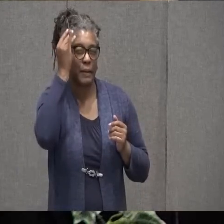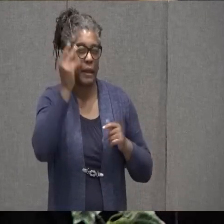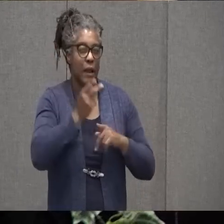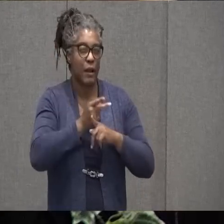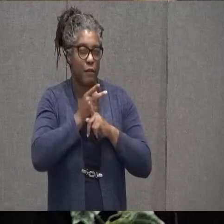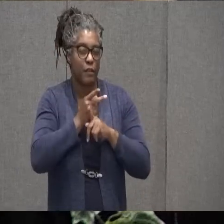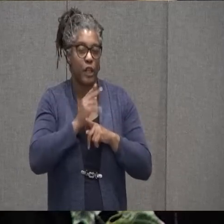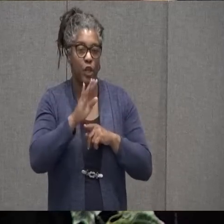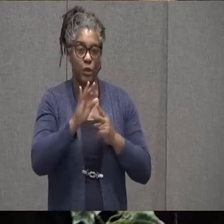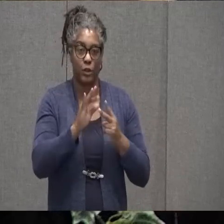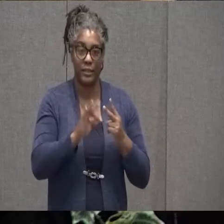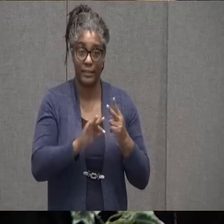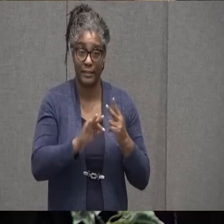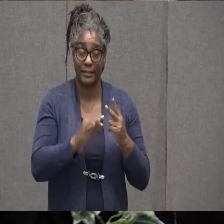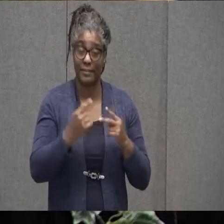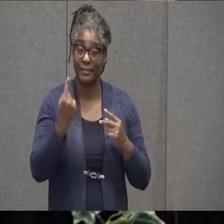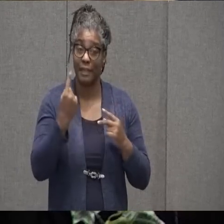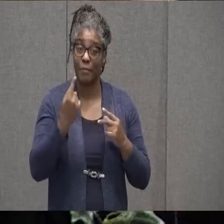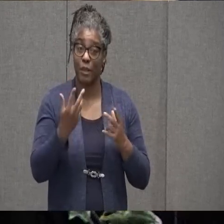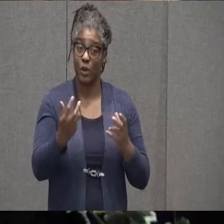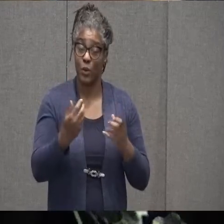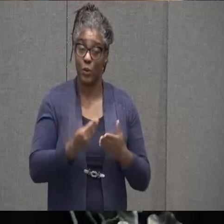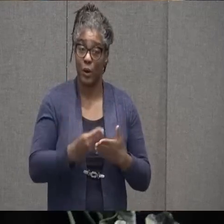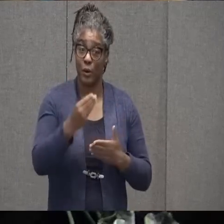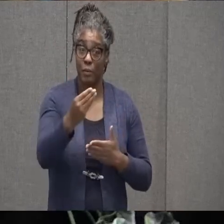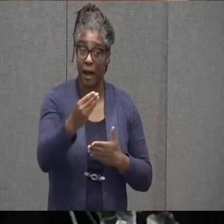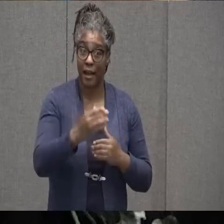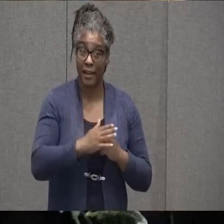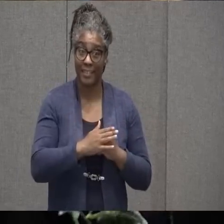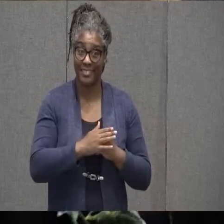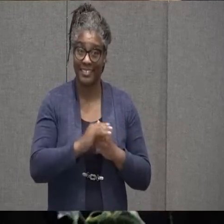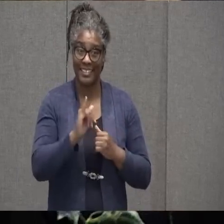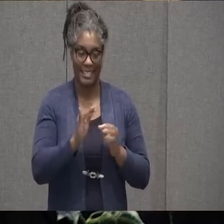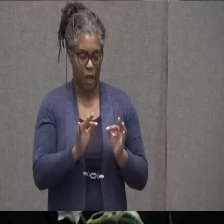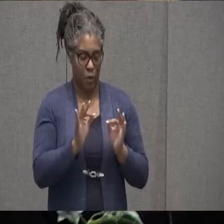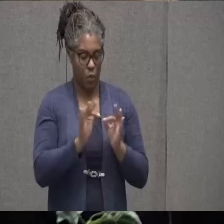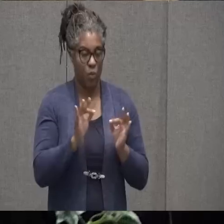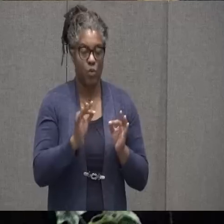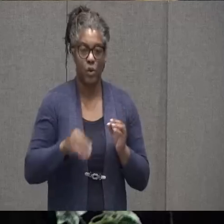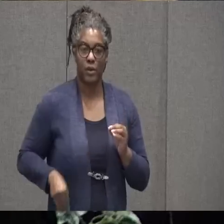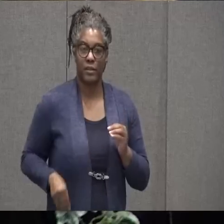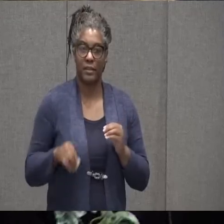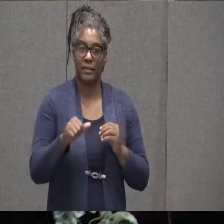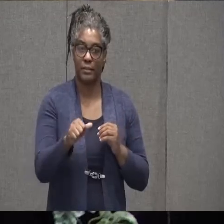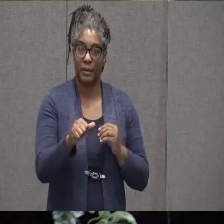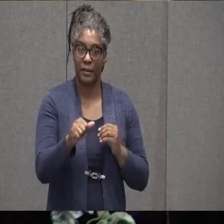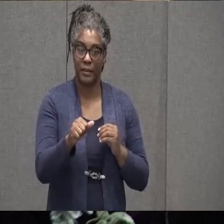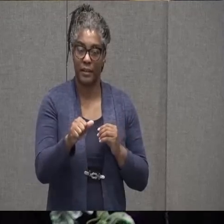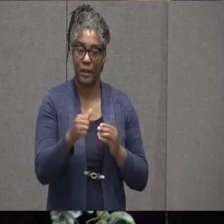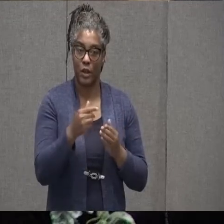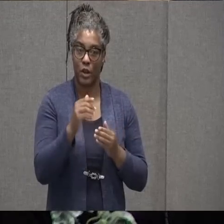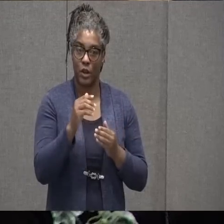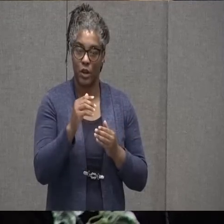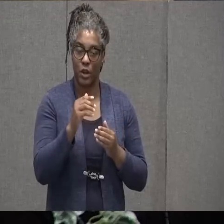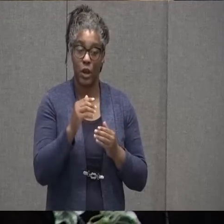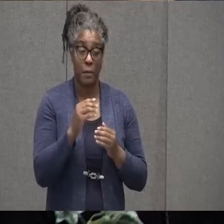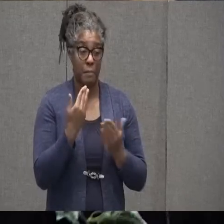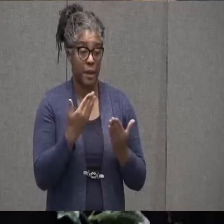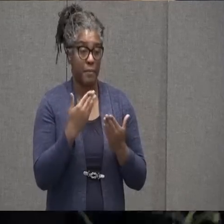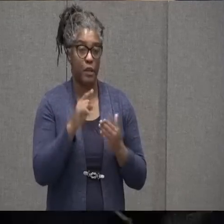something you'd like to buy? Is it worth spending money on? or should you save your